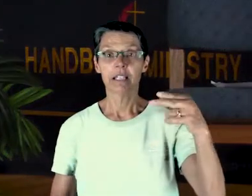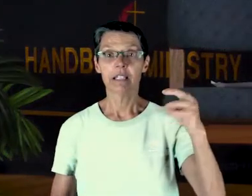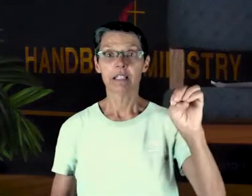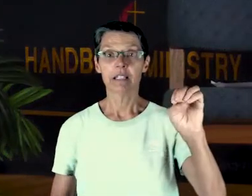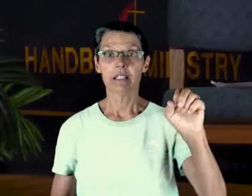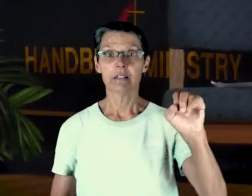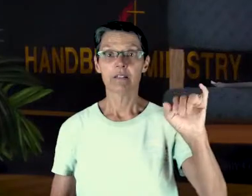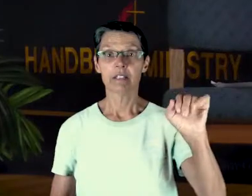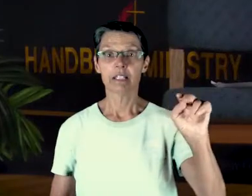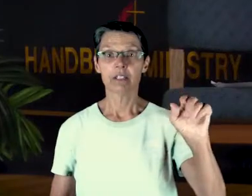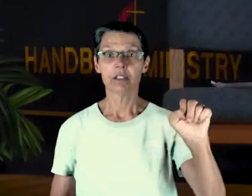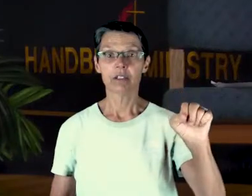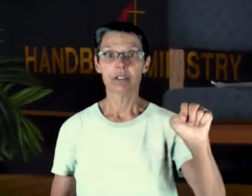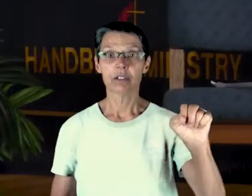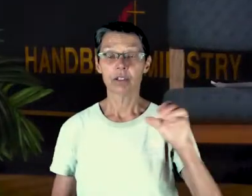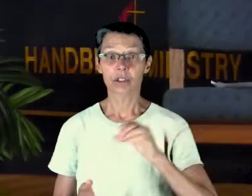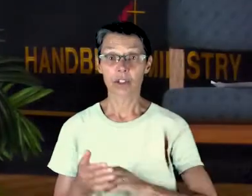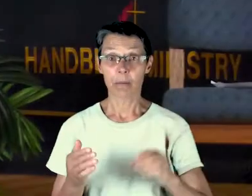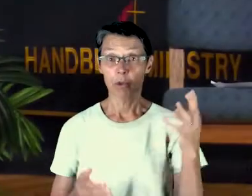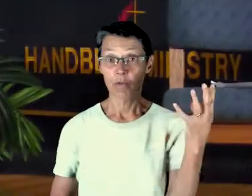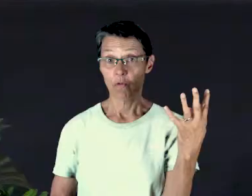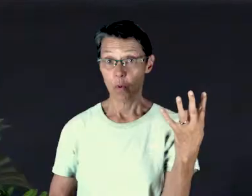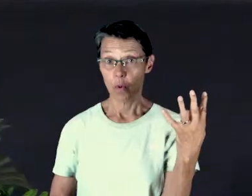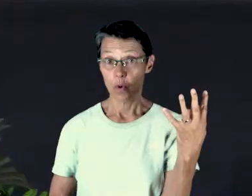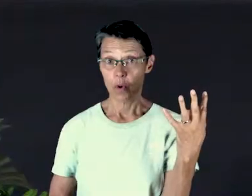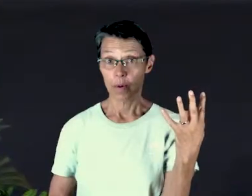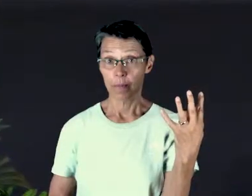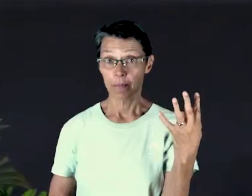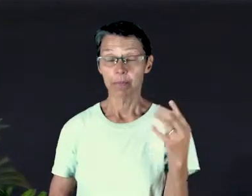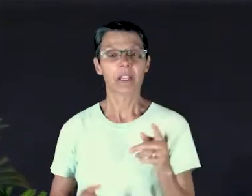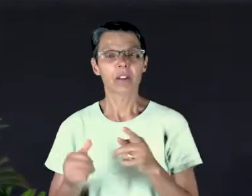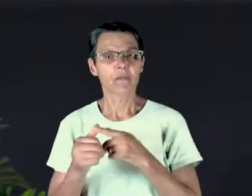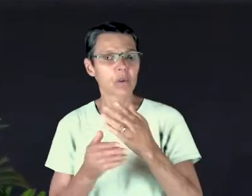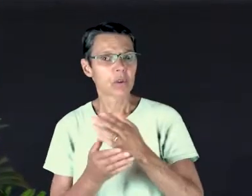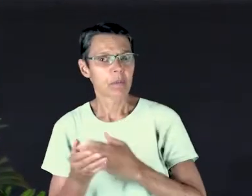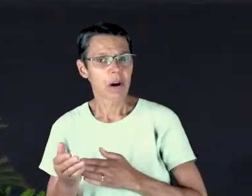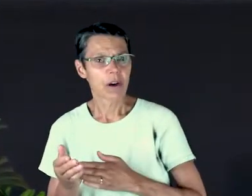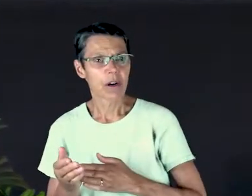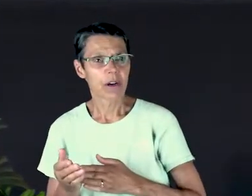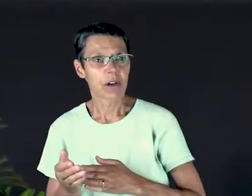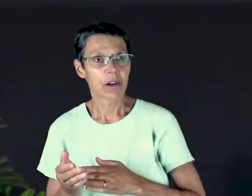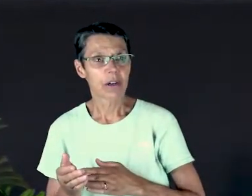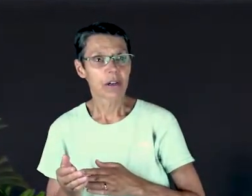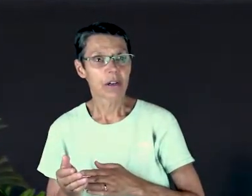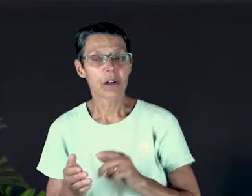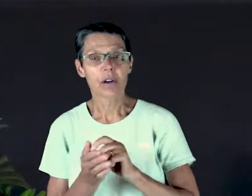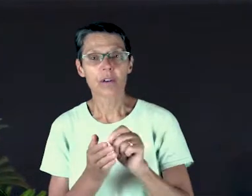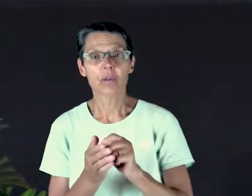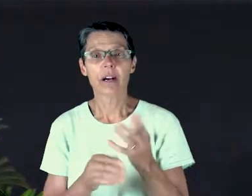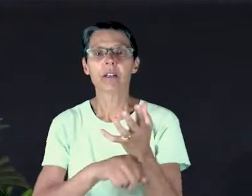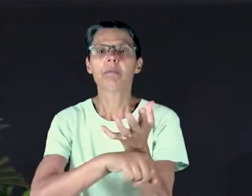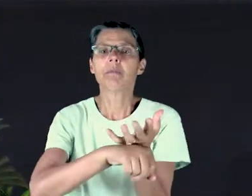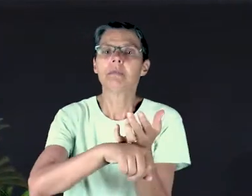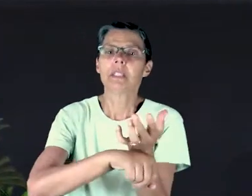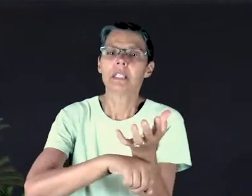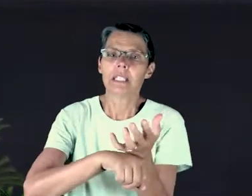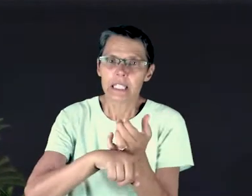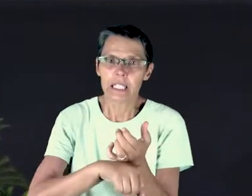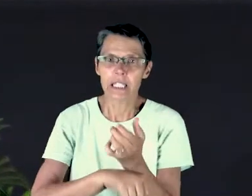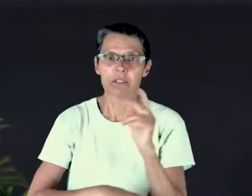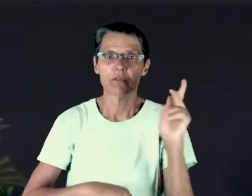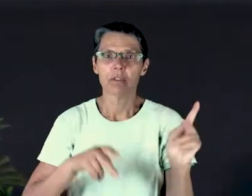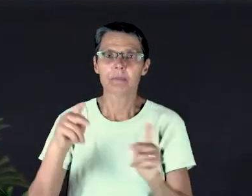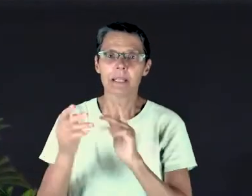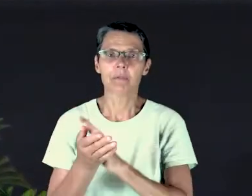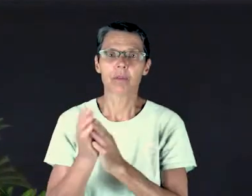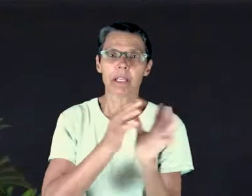from the fourth chapter. And in the beginning of this fourth chapter, the writer pleads for unity in the body of Christ. These